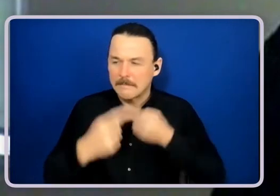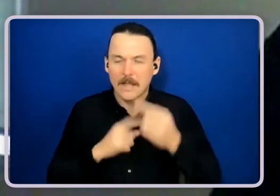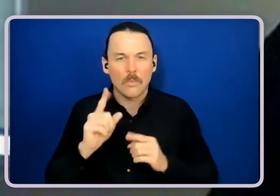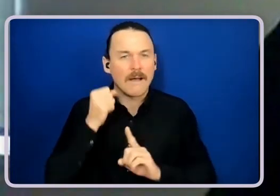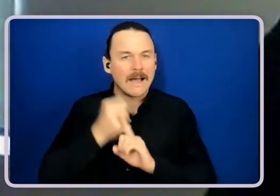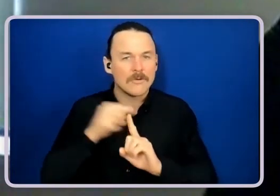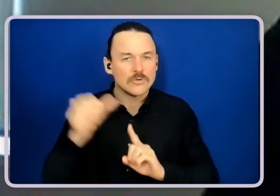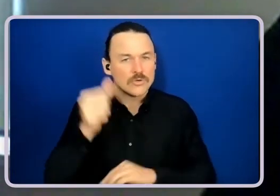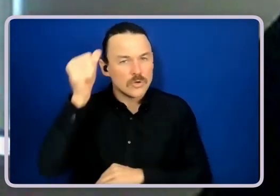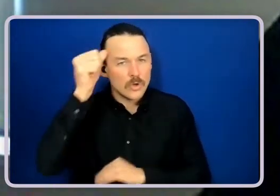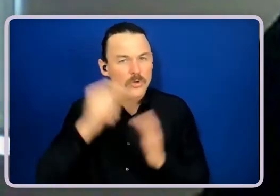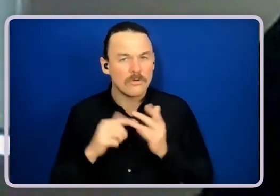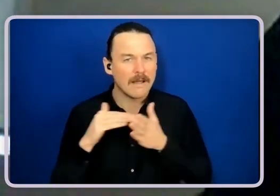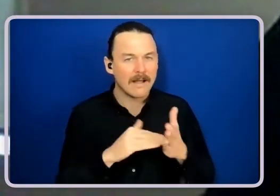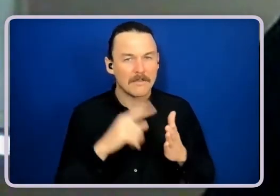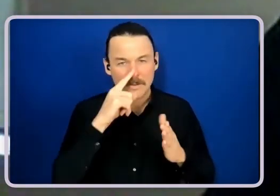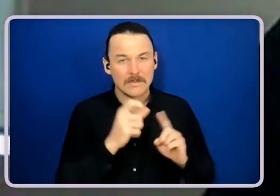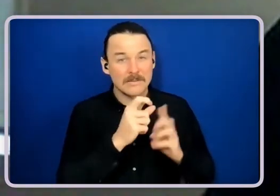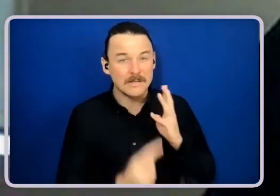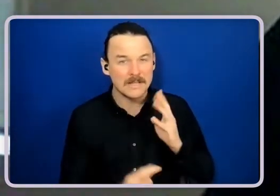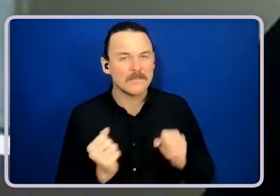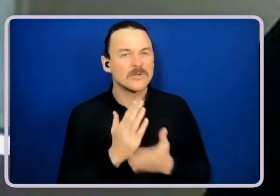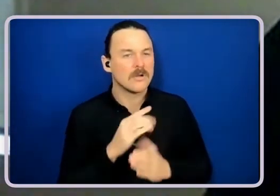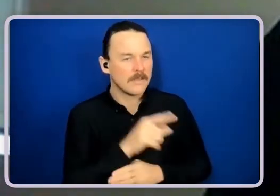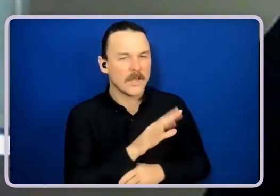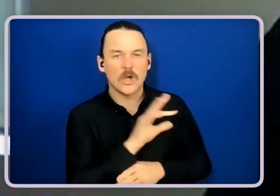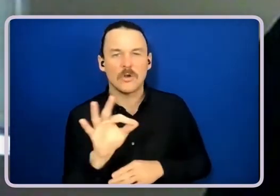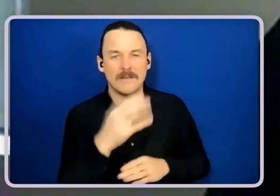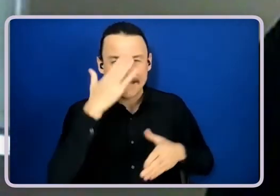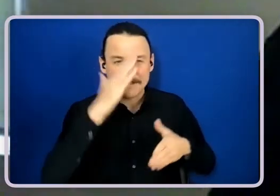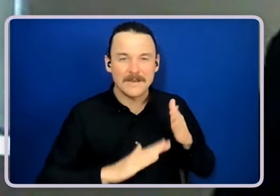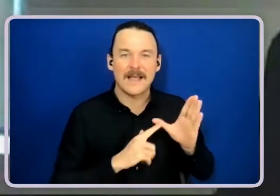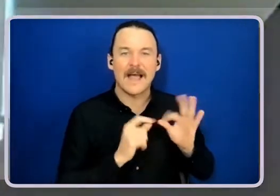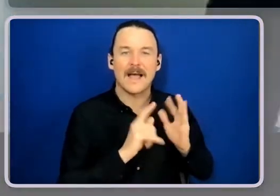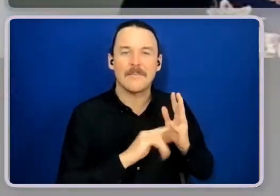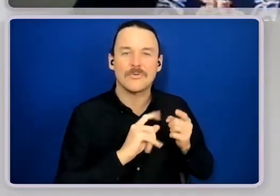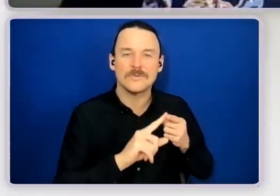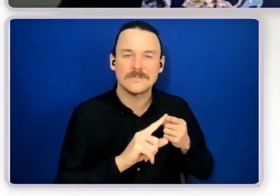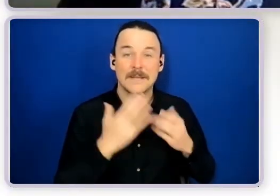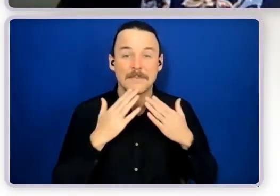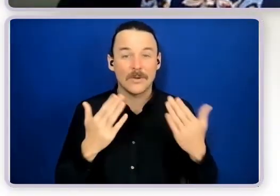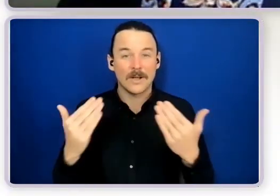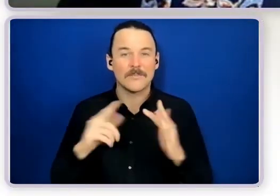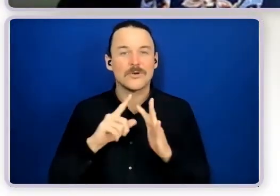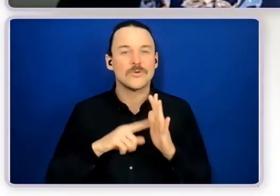abuse. To step us through this, please welcome Julie Phillips.